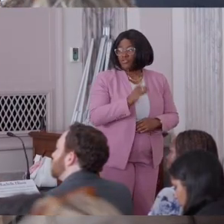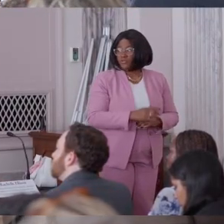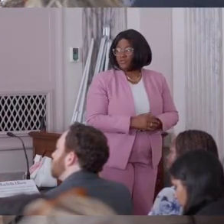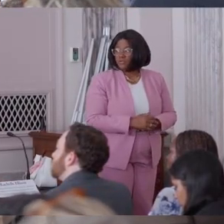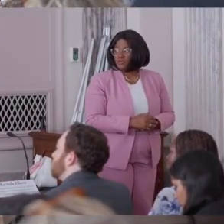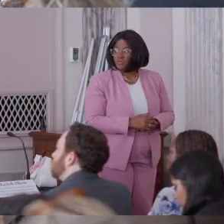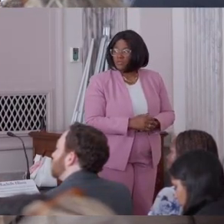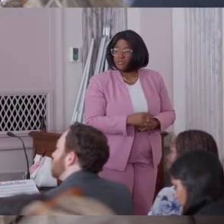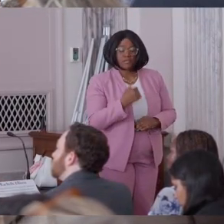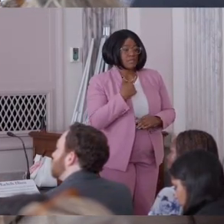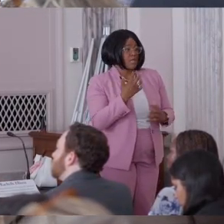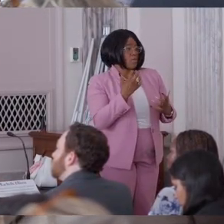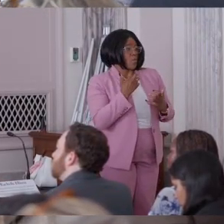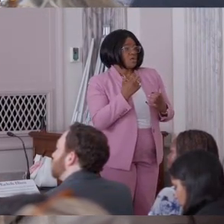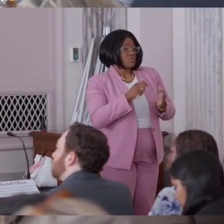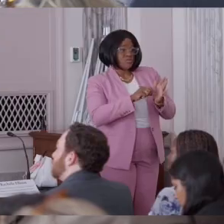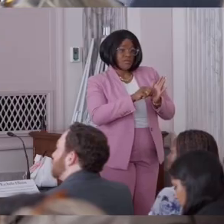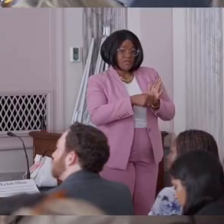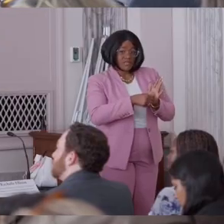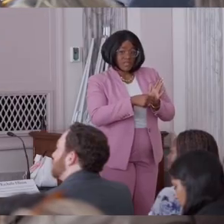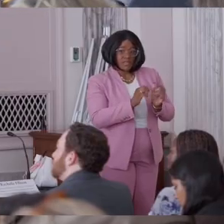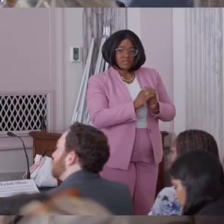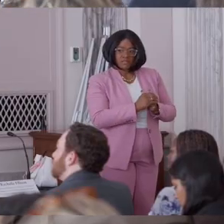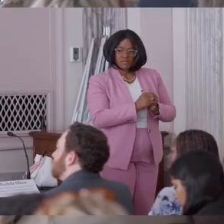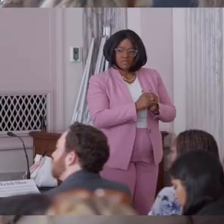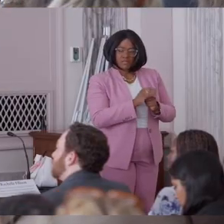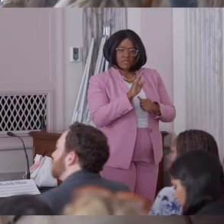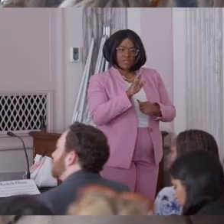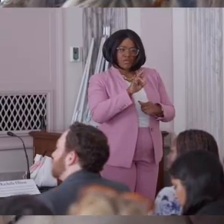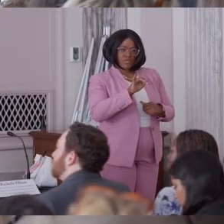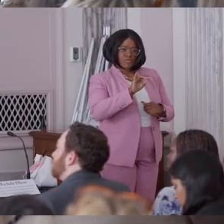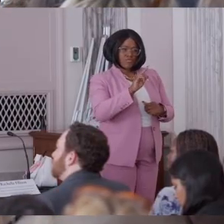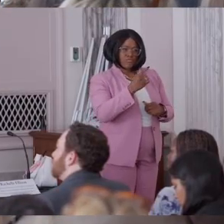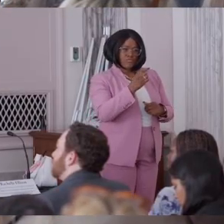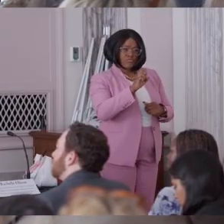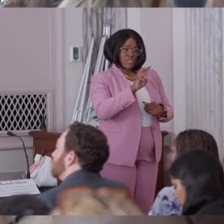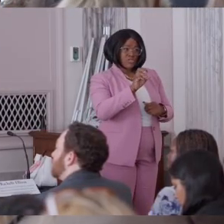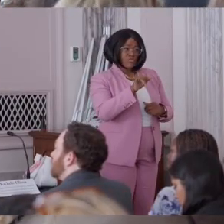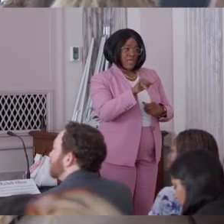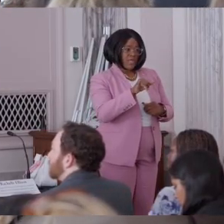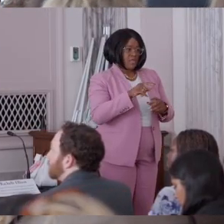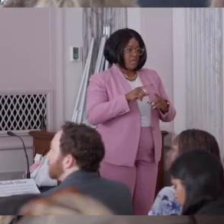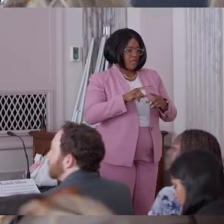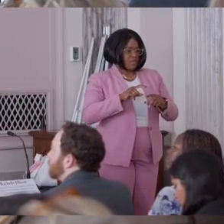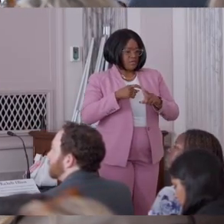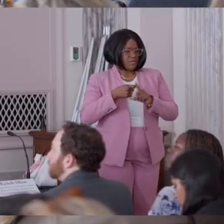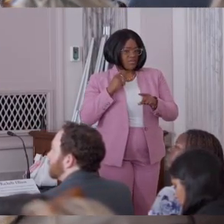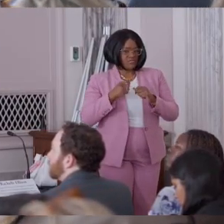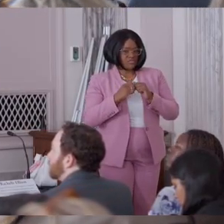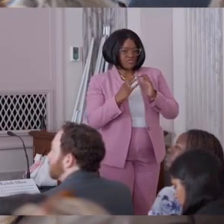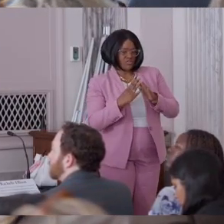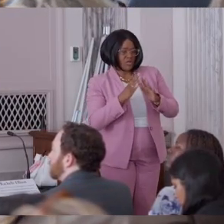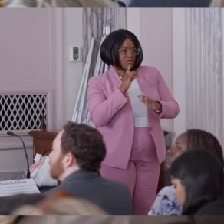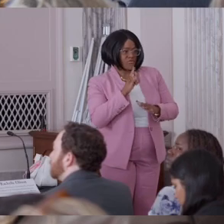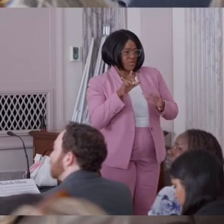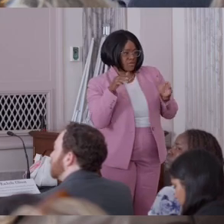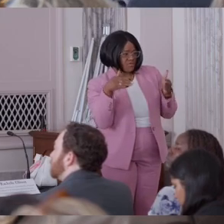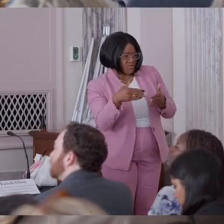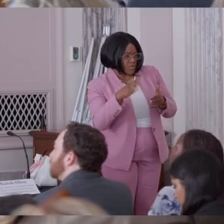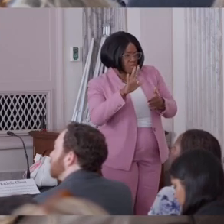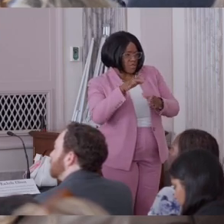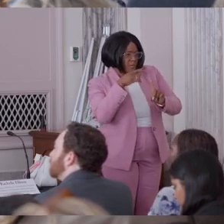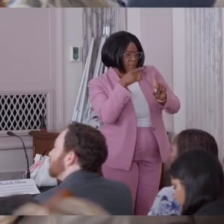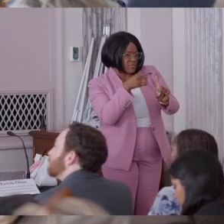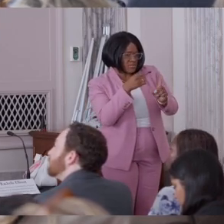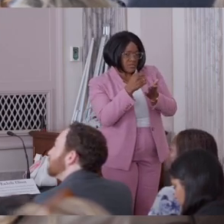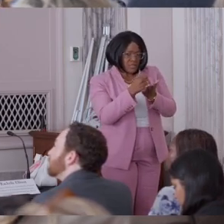So I do want to emphasize that Bridgeway, from its very beginning, really focused its mission on working with